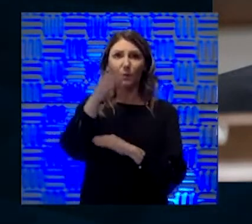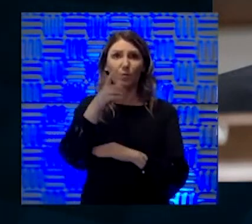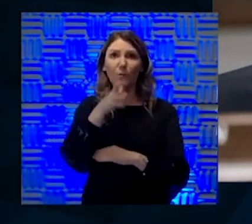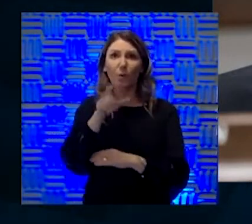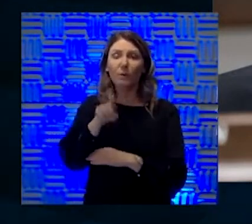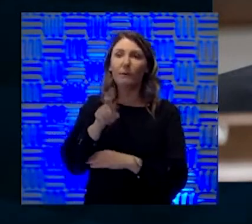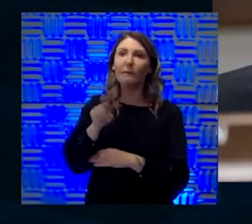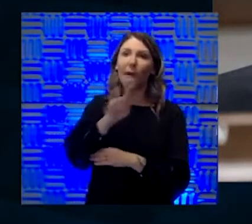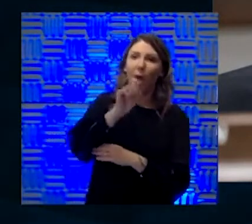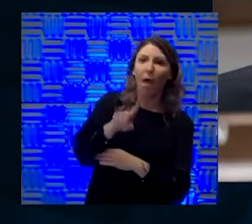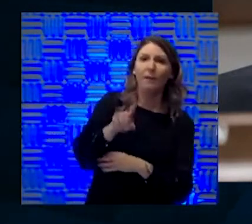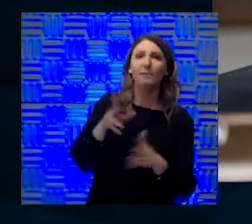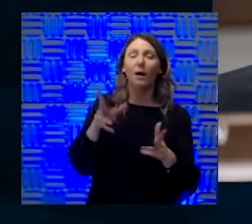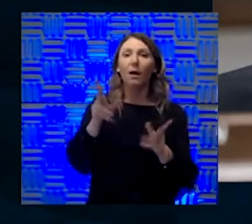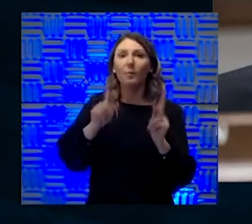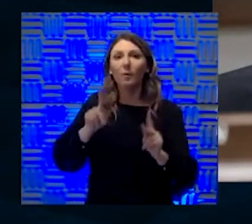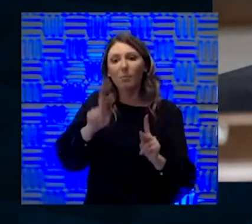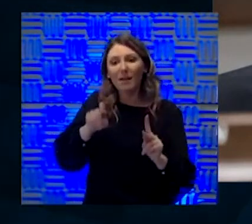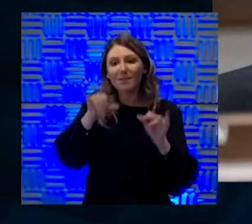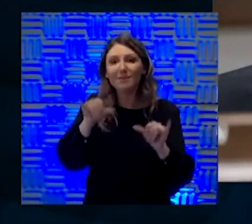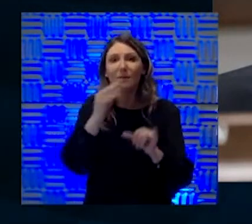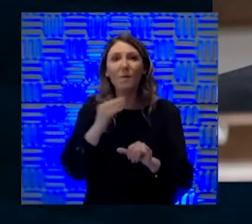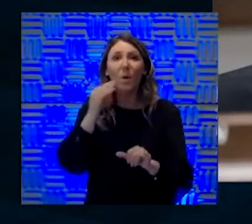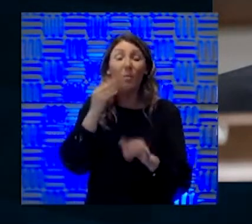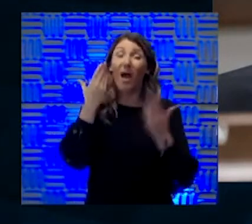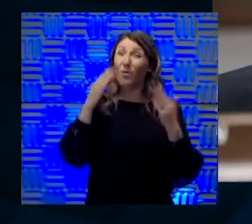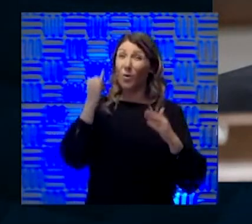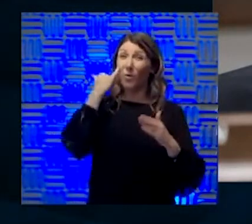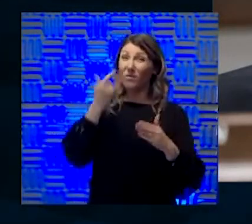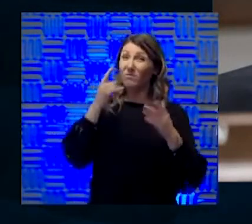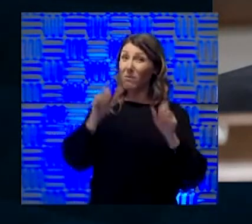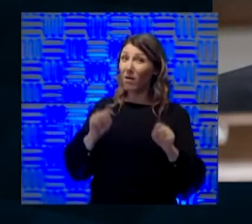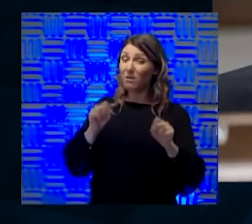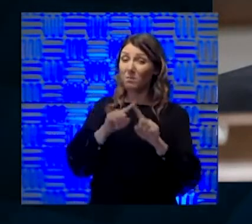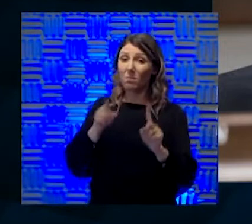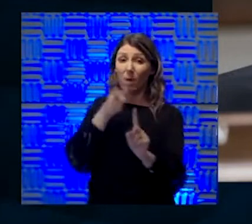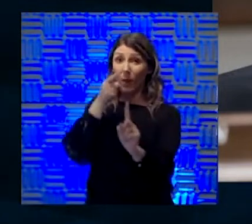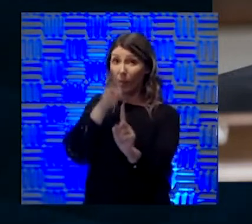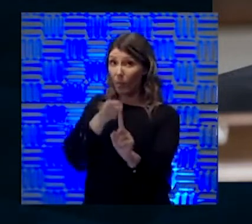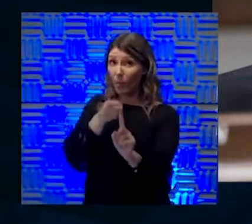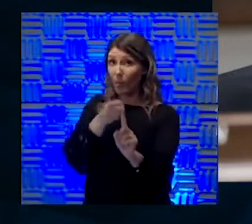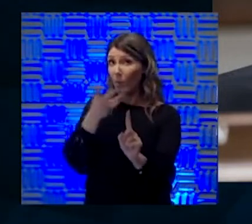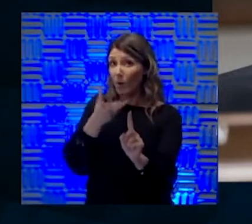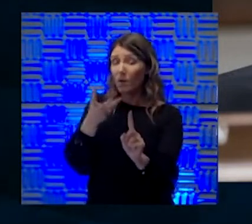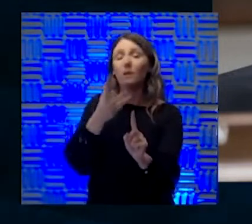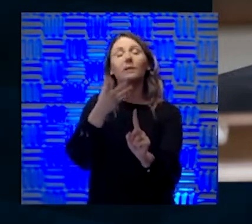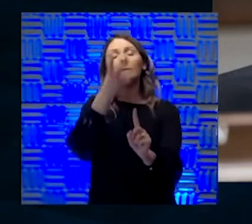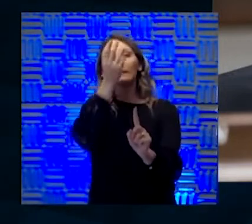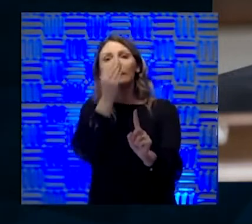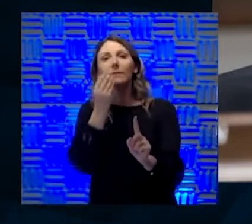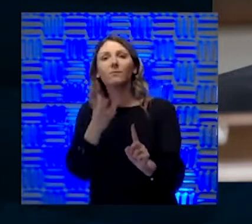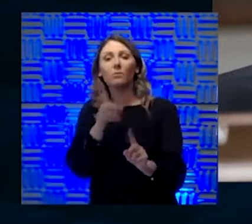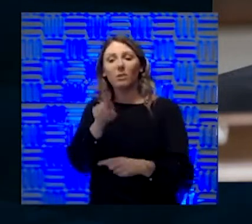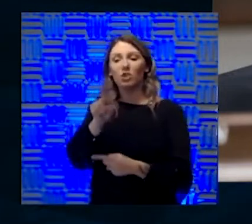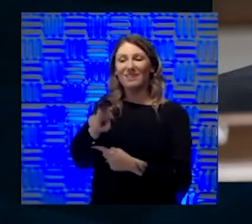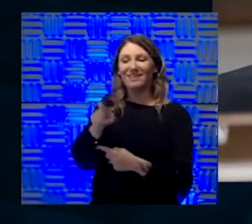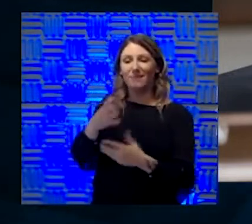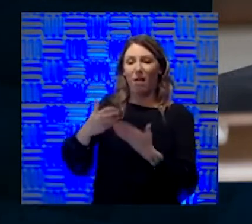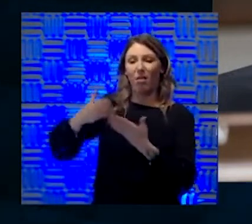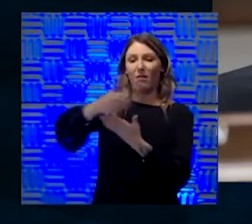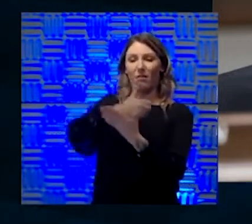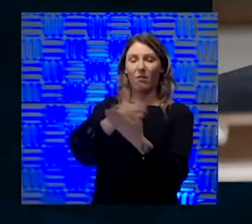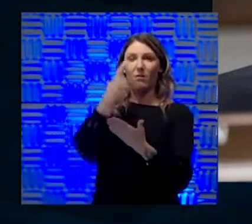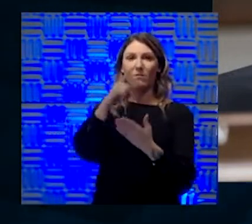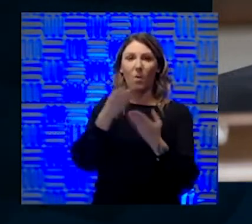ask people to stay home. I don't know whether we can get there, but the goal is to get this, the information necessary to make public